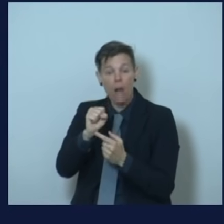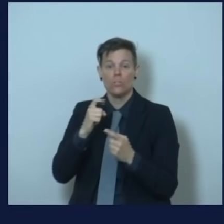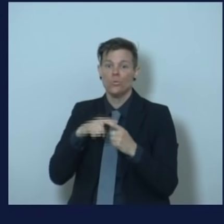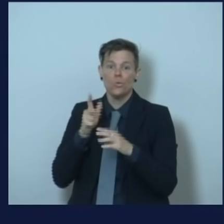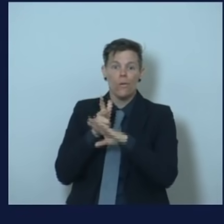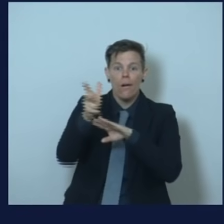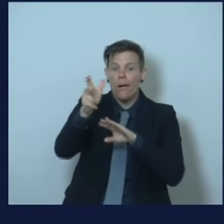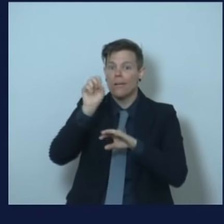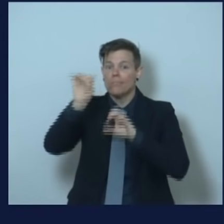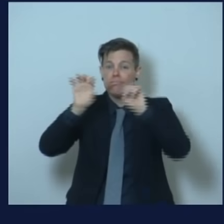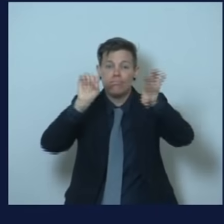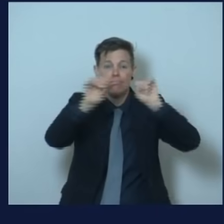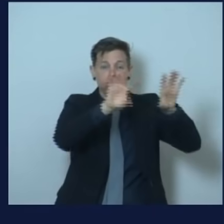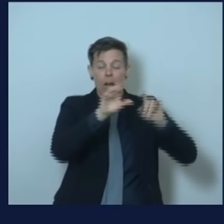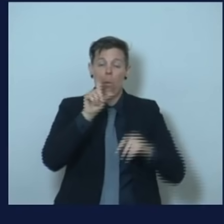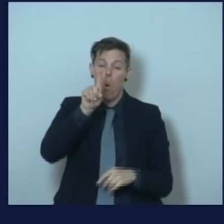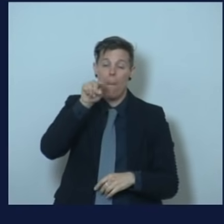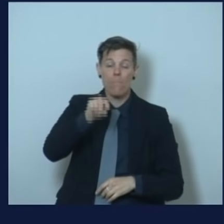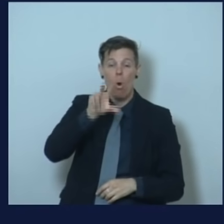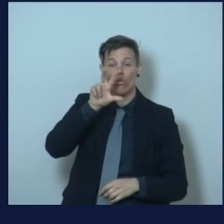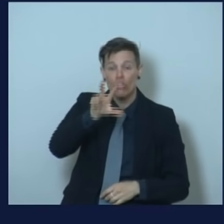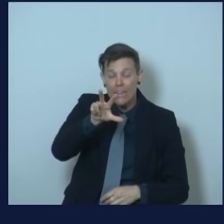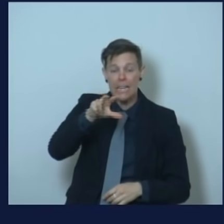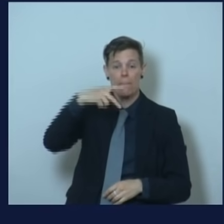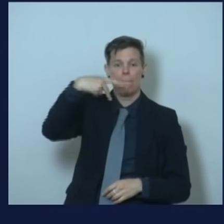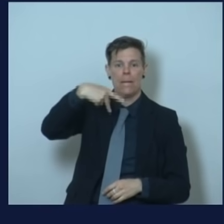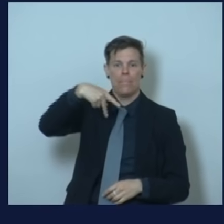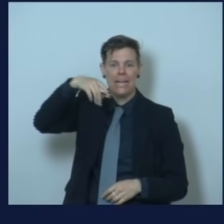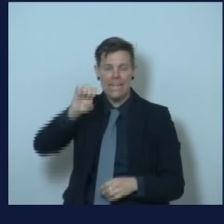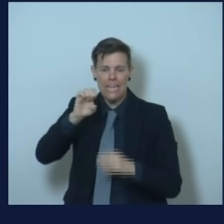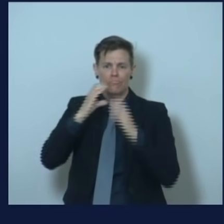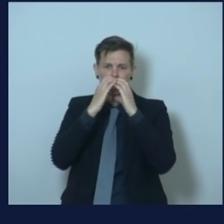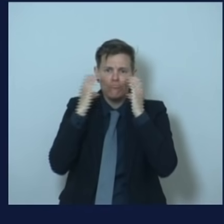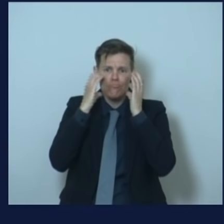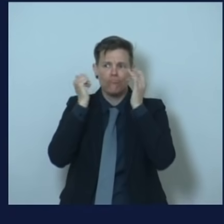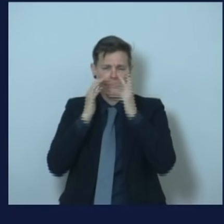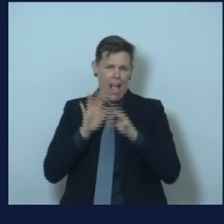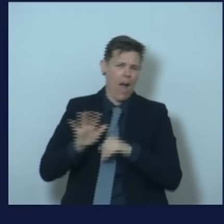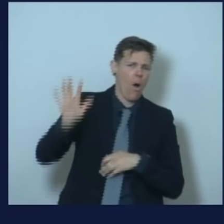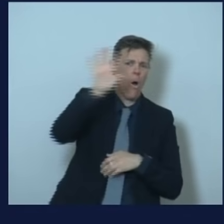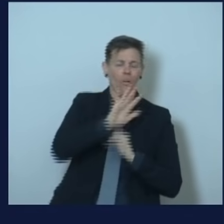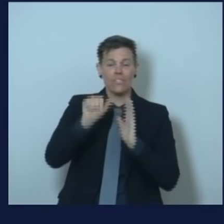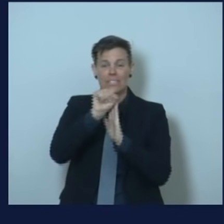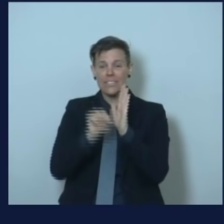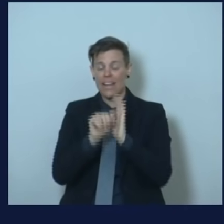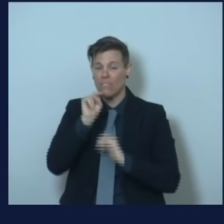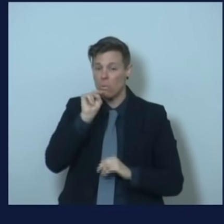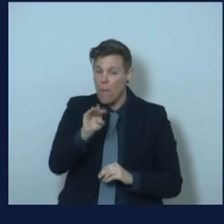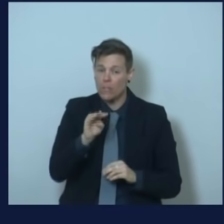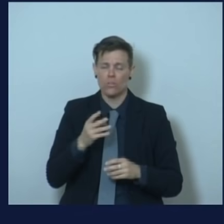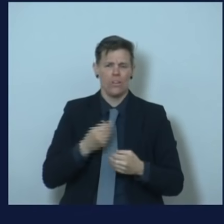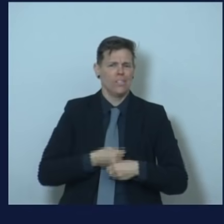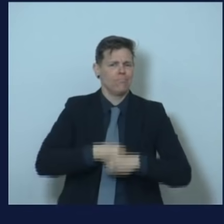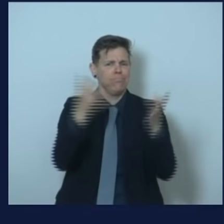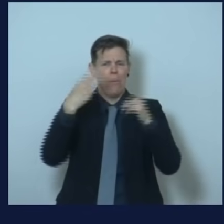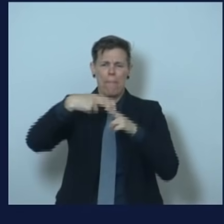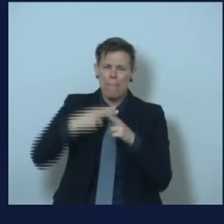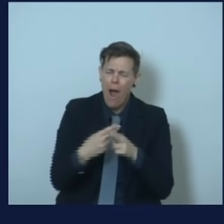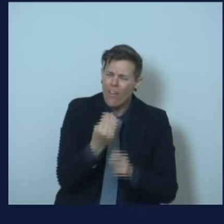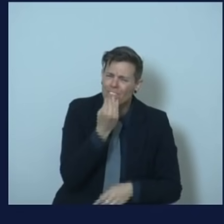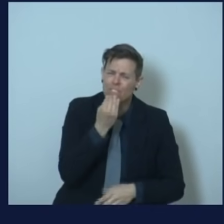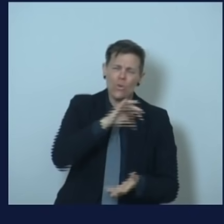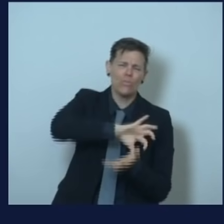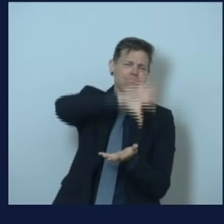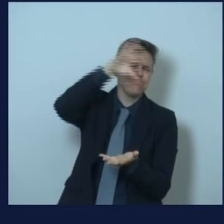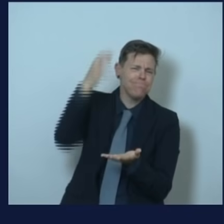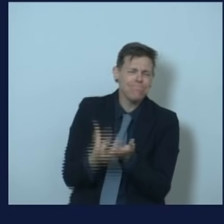protective equipment throughout the state of New Mexico. They have also delivered countless pounds of food and bottled